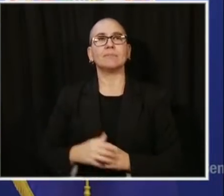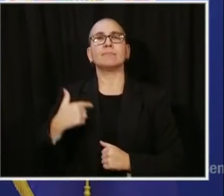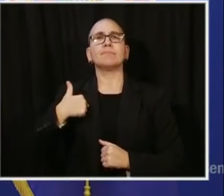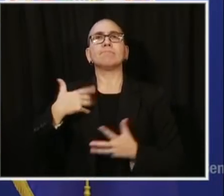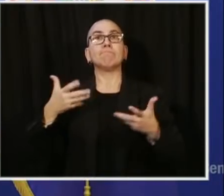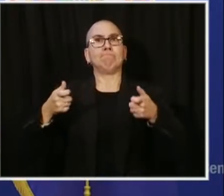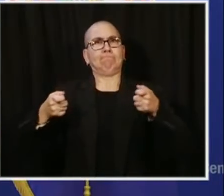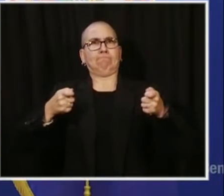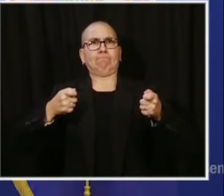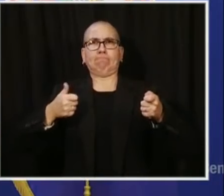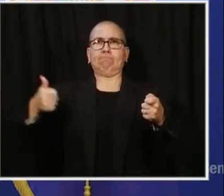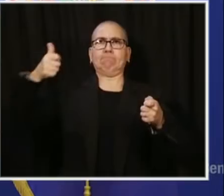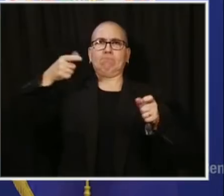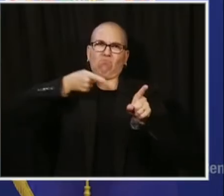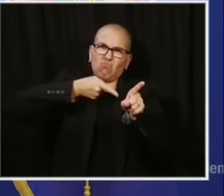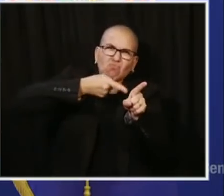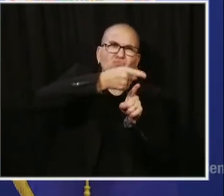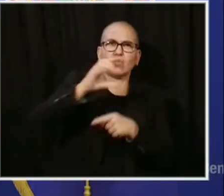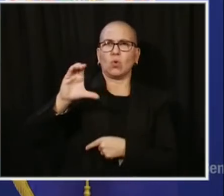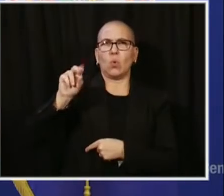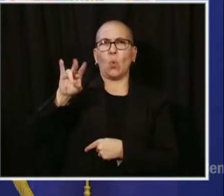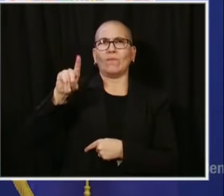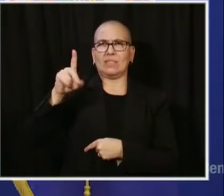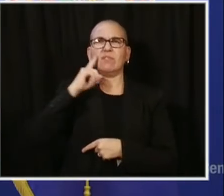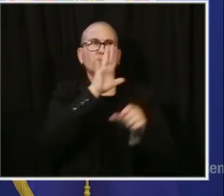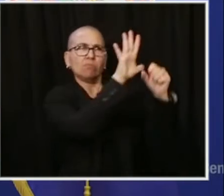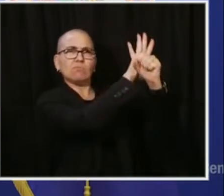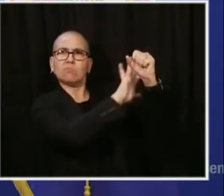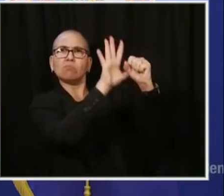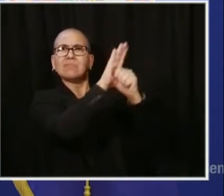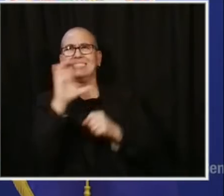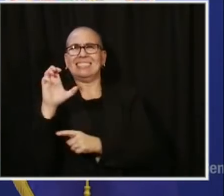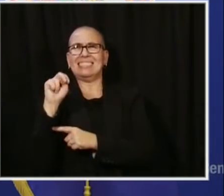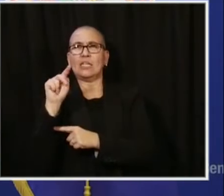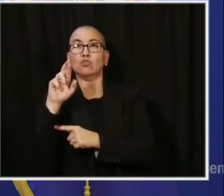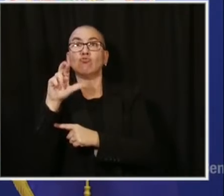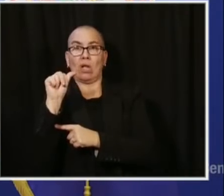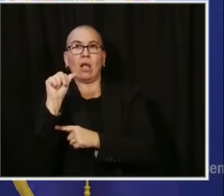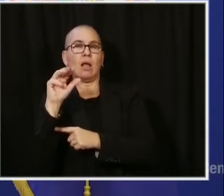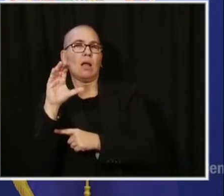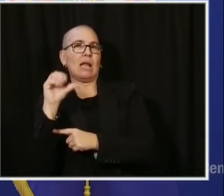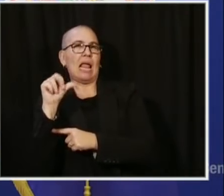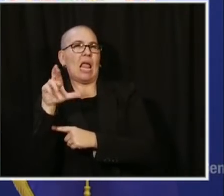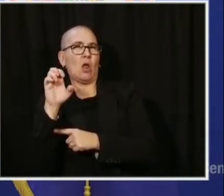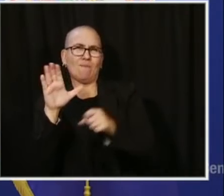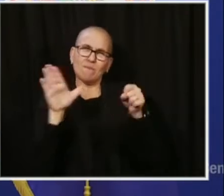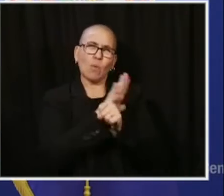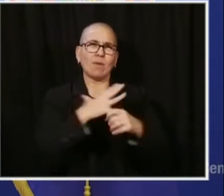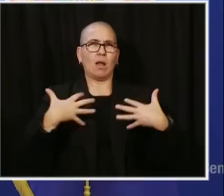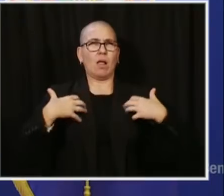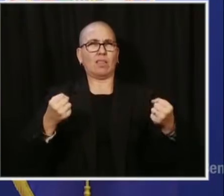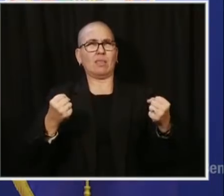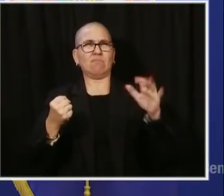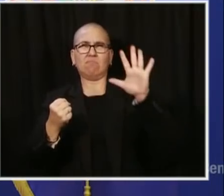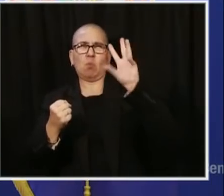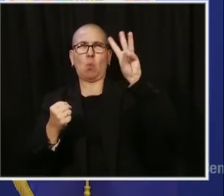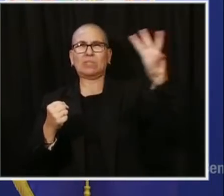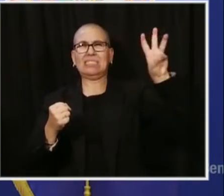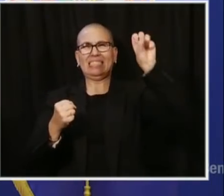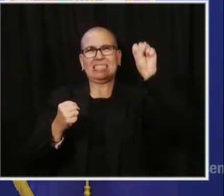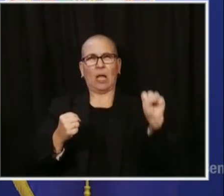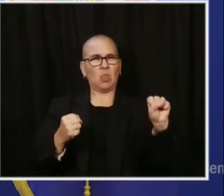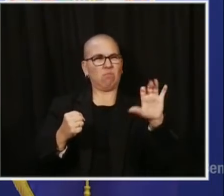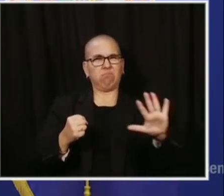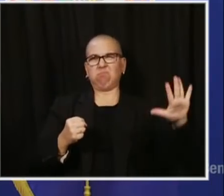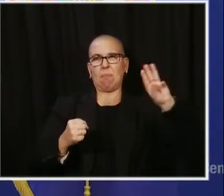a large, complete, full-service healthcare organization in central, western, and southwestern Minnesota. We serve